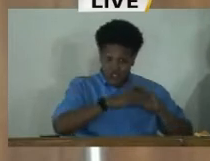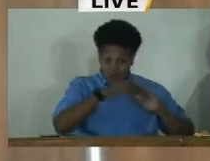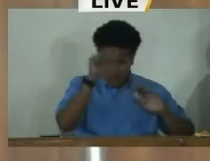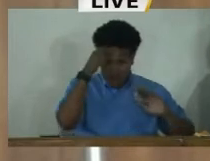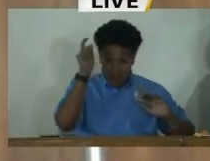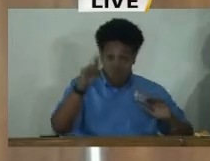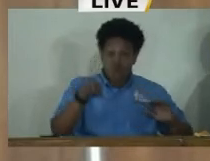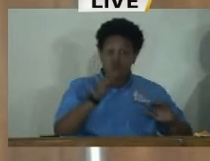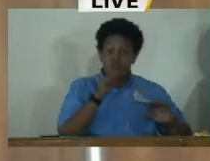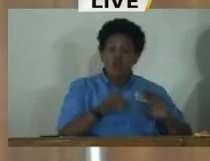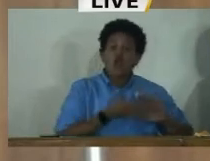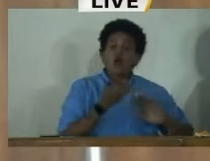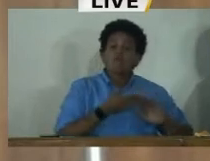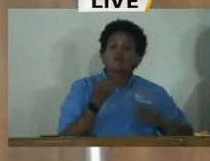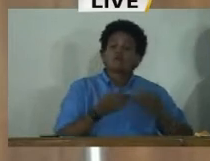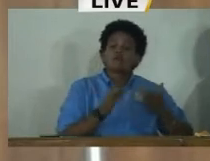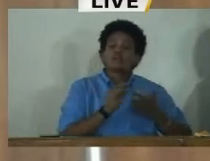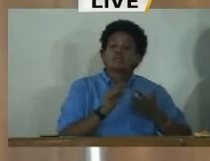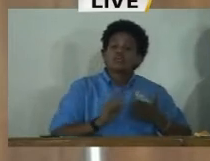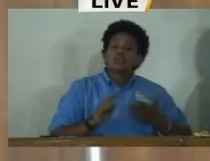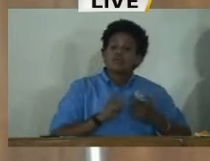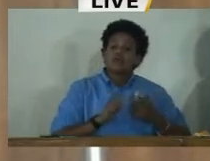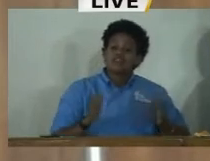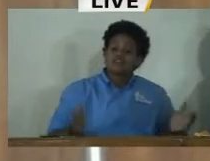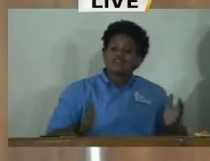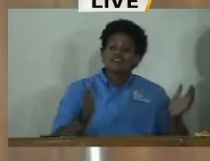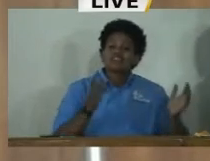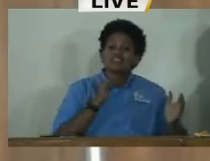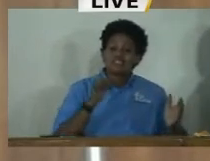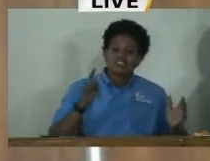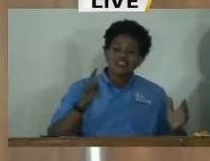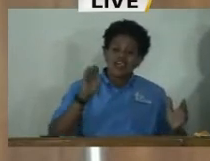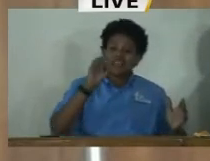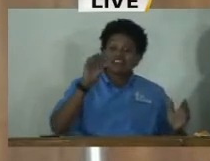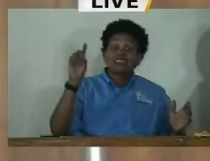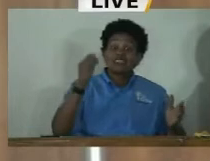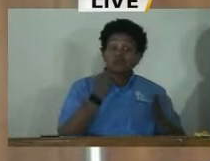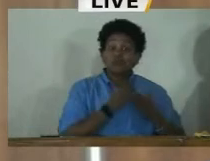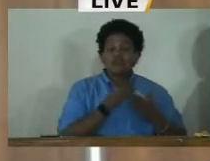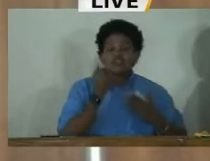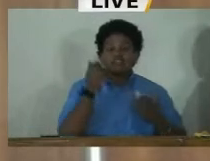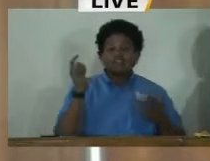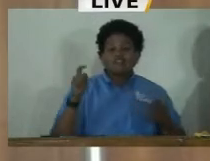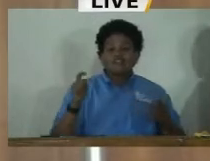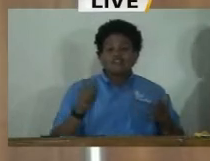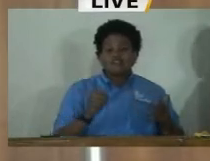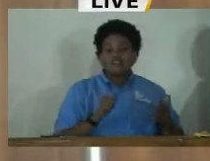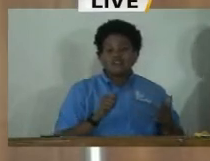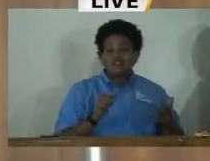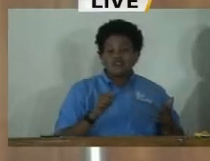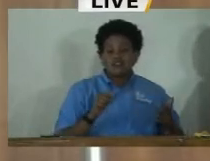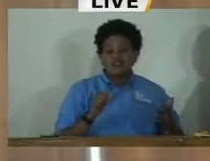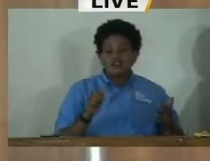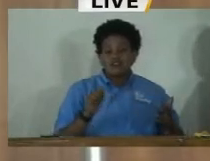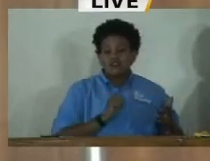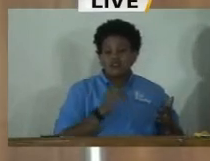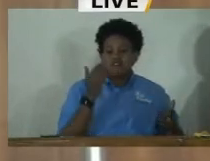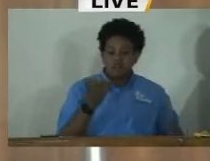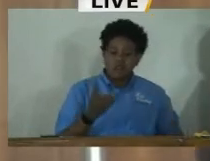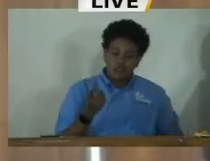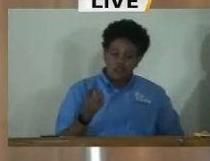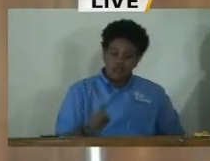should incentivize and facilitate and stimulate with seed capital if necessary. I beg you, please.